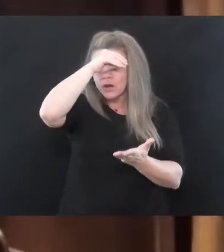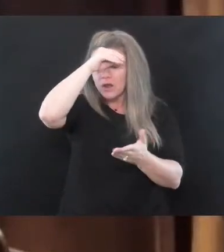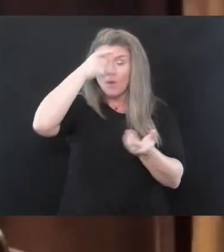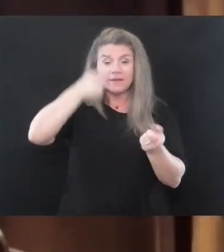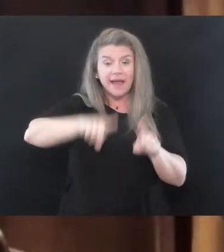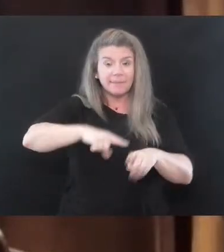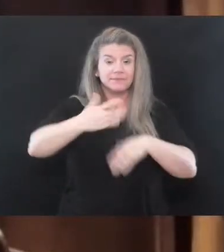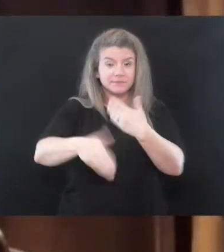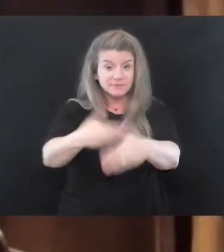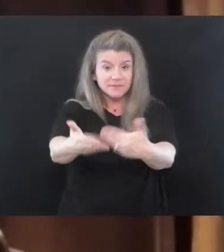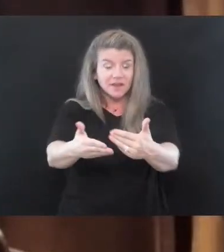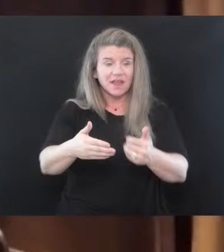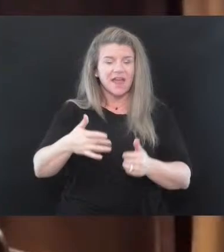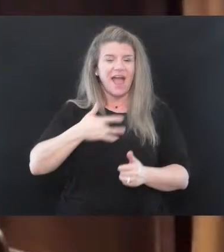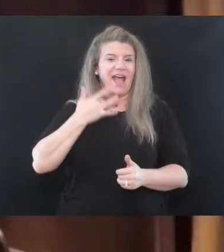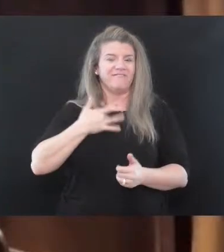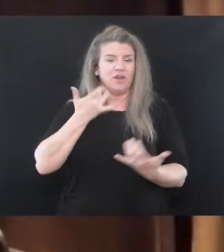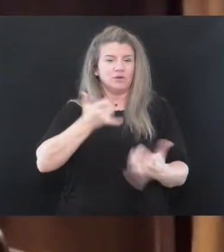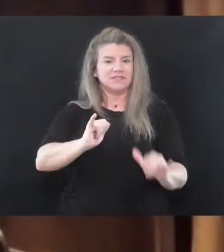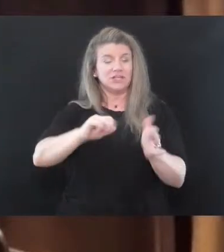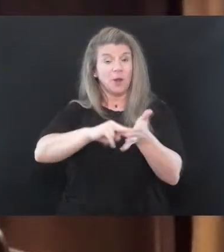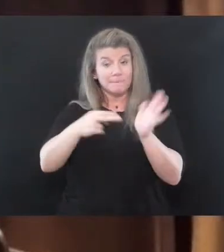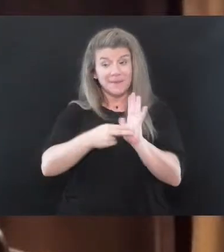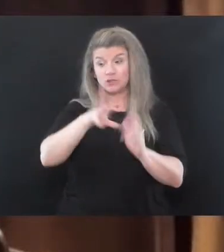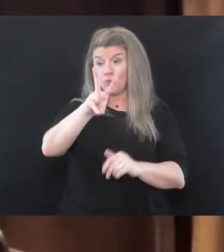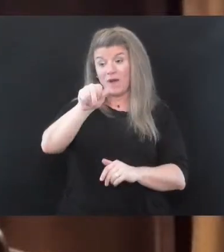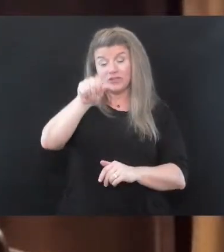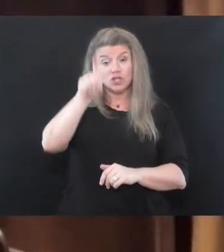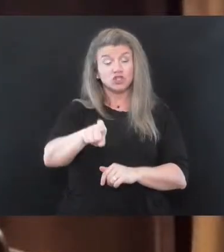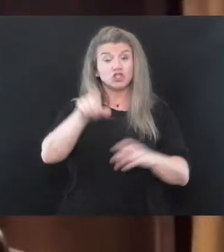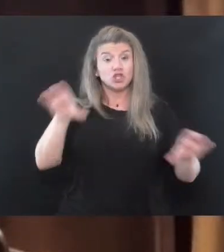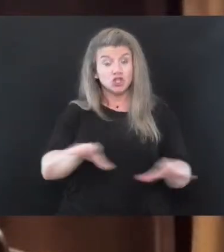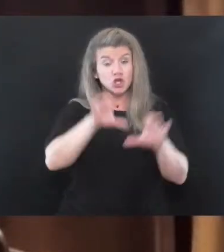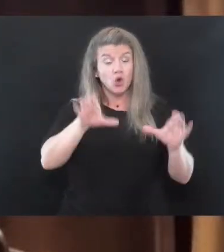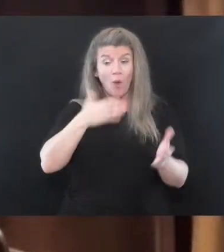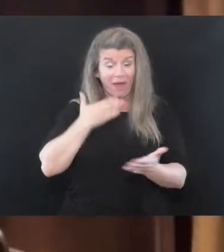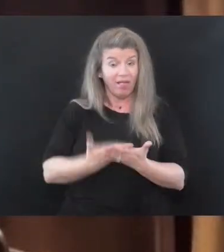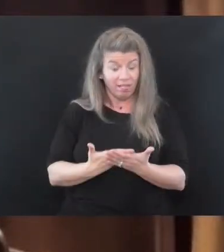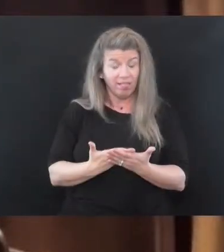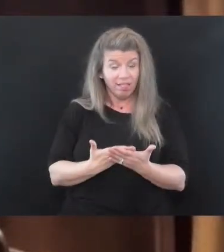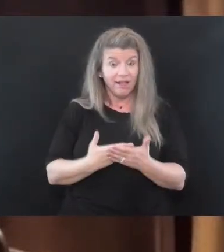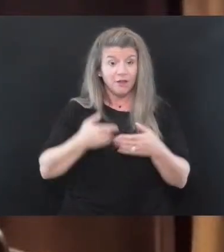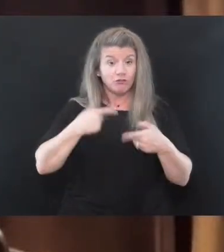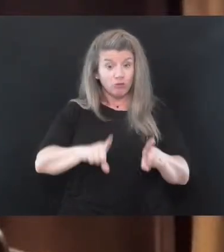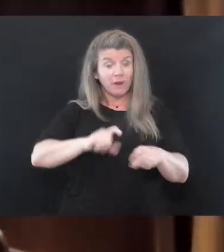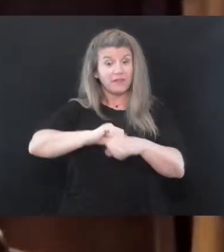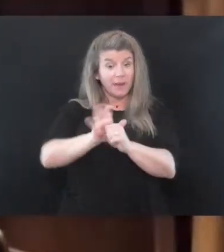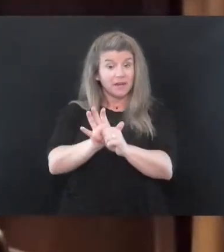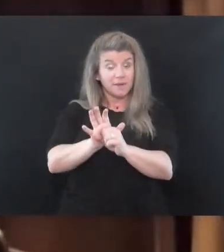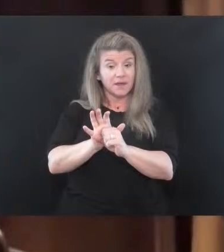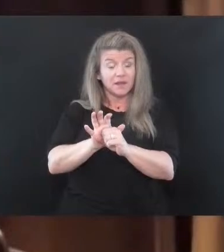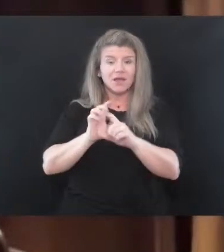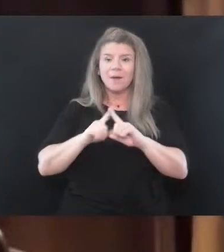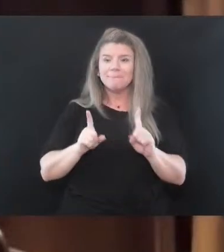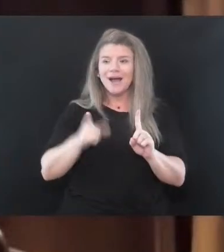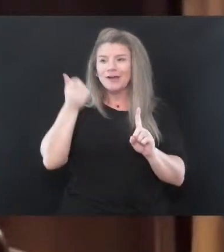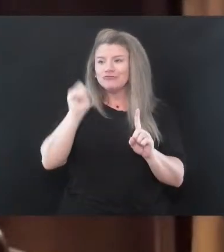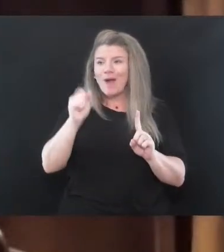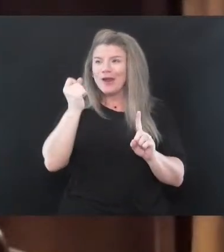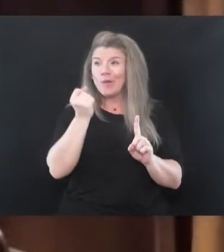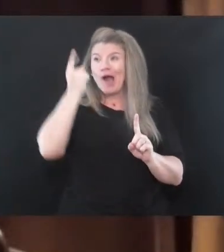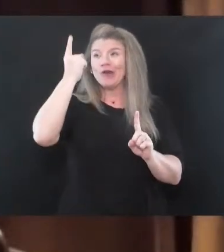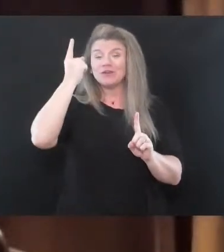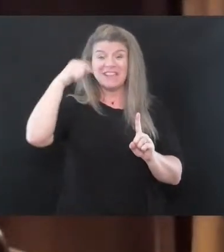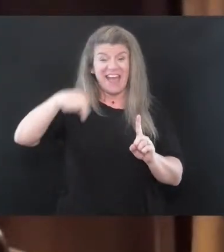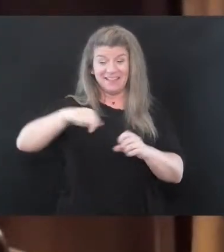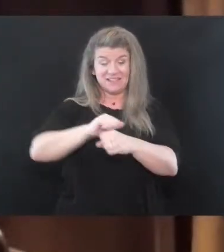I think it still will mean West Virginia should do relatively well in this pandemic. But trying to understand this